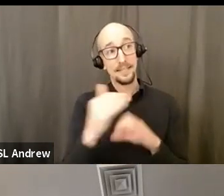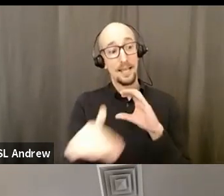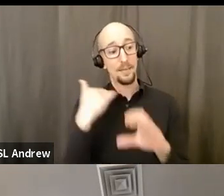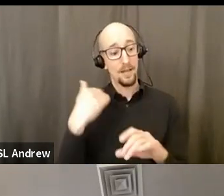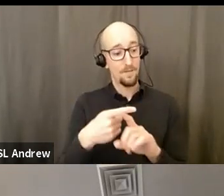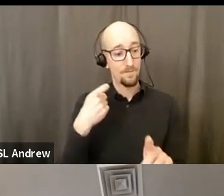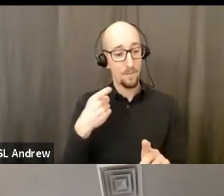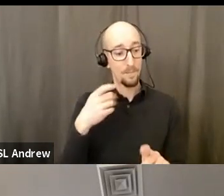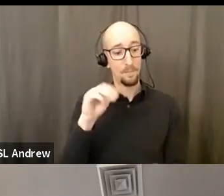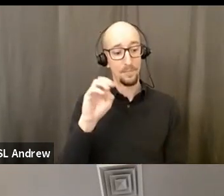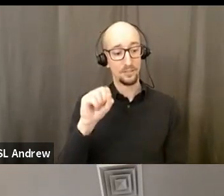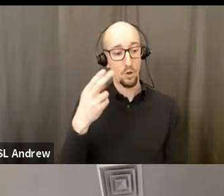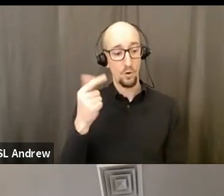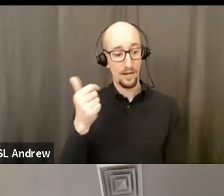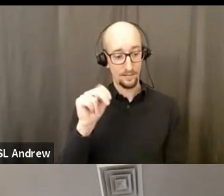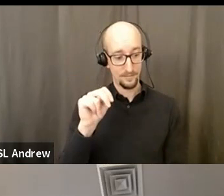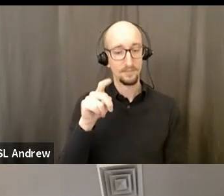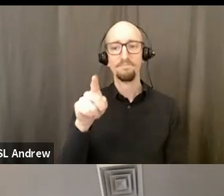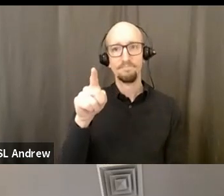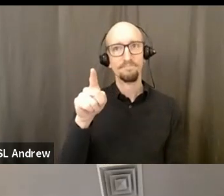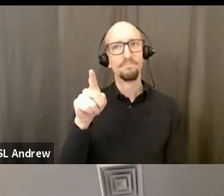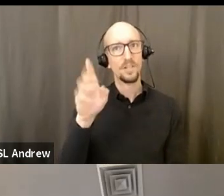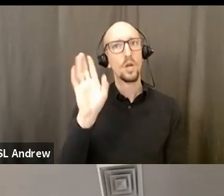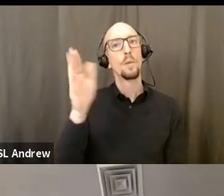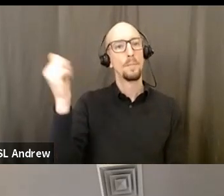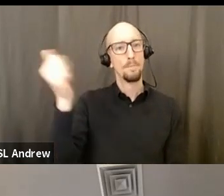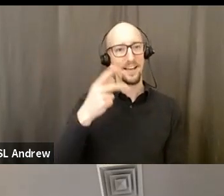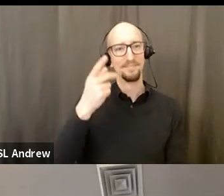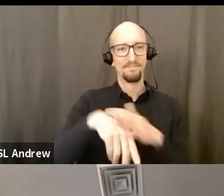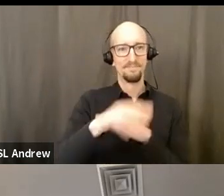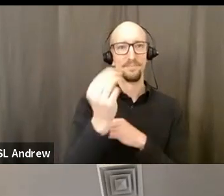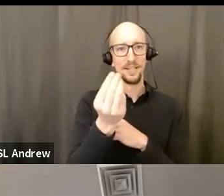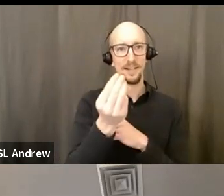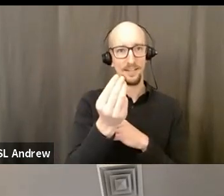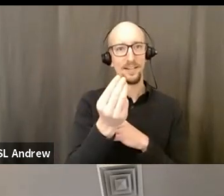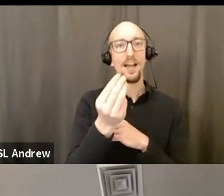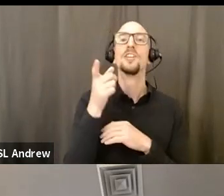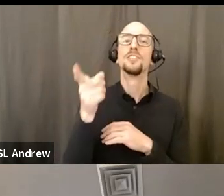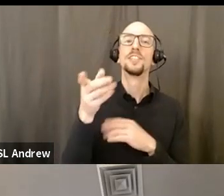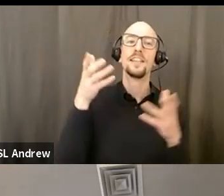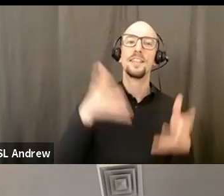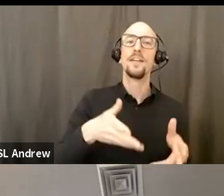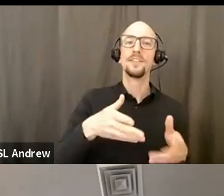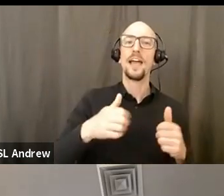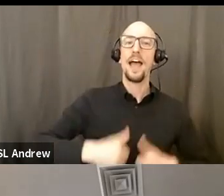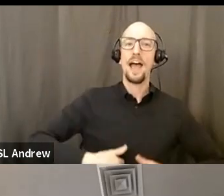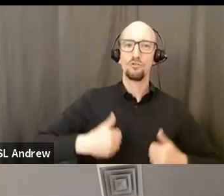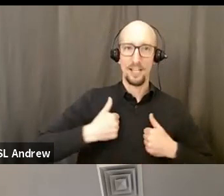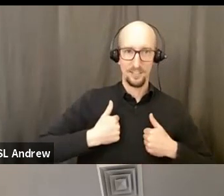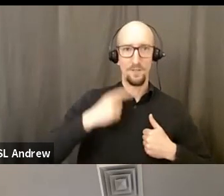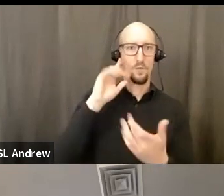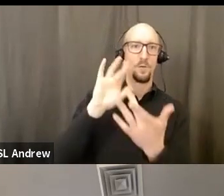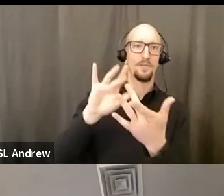from Ms. Hogan. She will return on Monday, and she left us an address if there